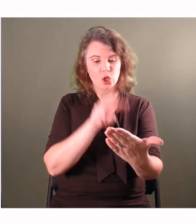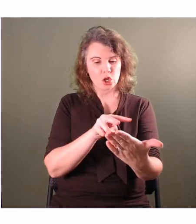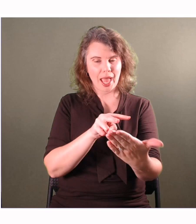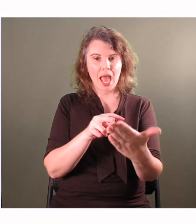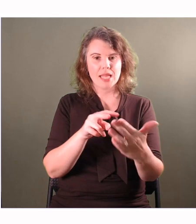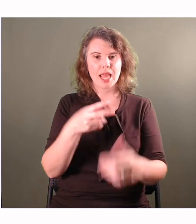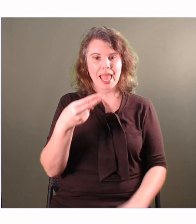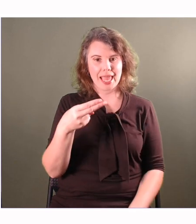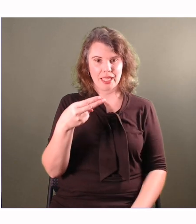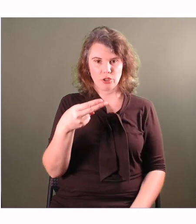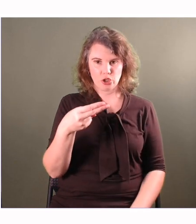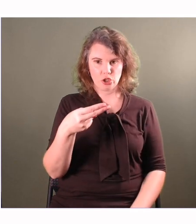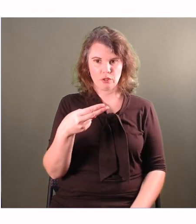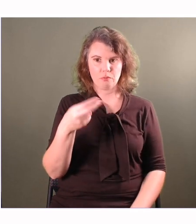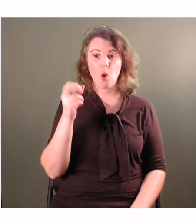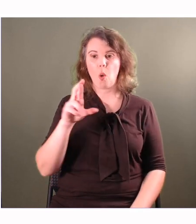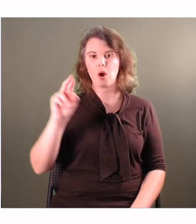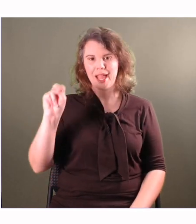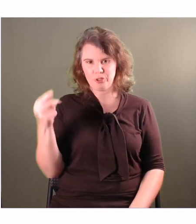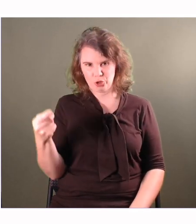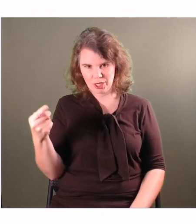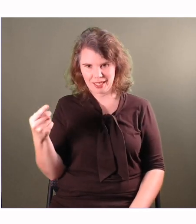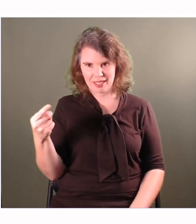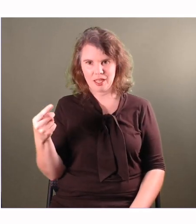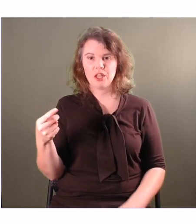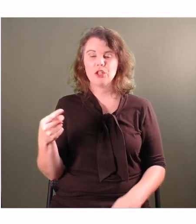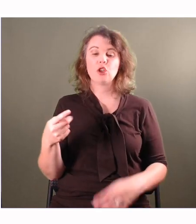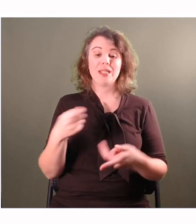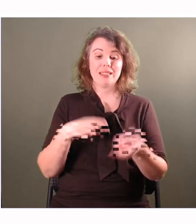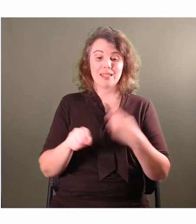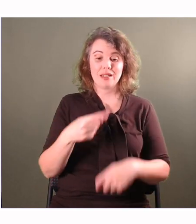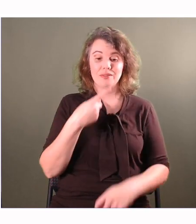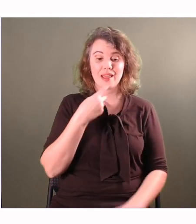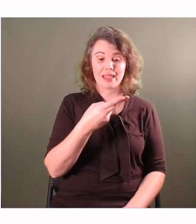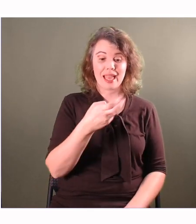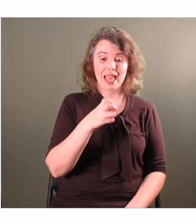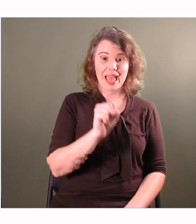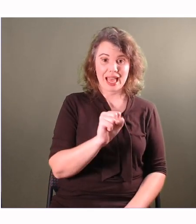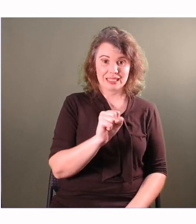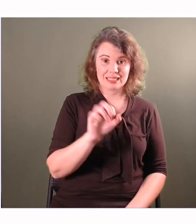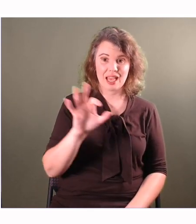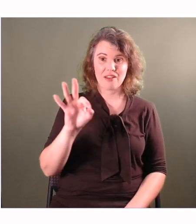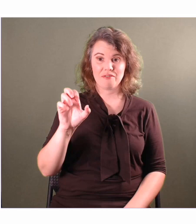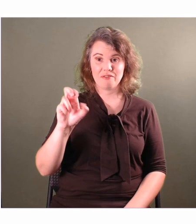H or NG move. So instead of saying hes fang,